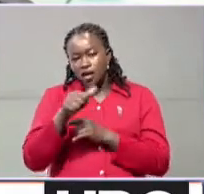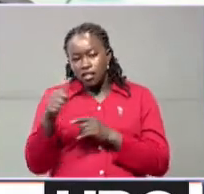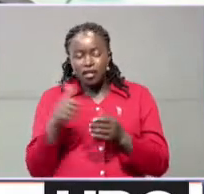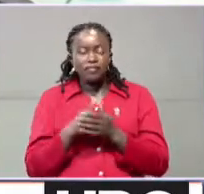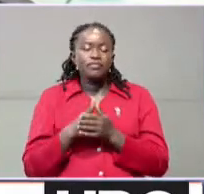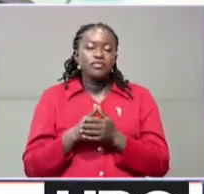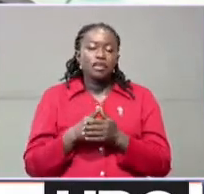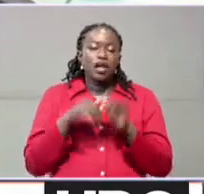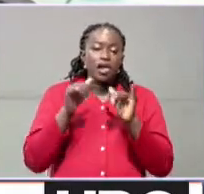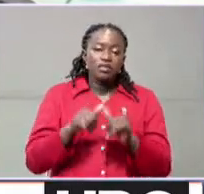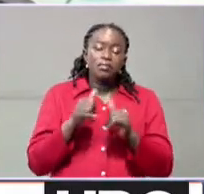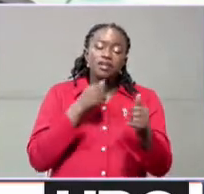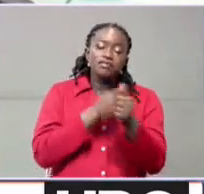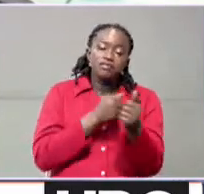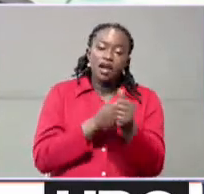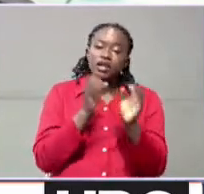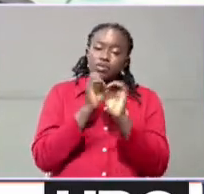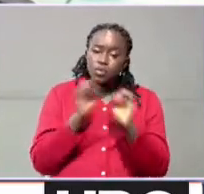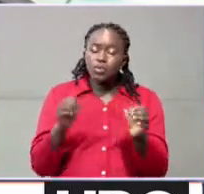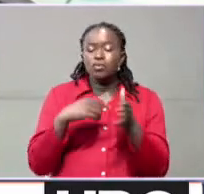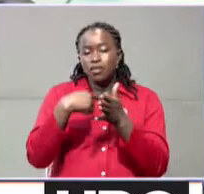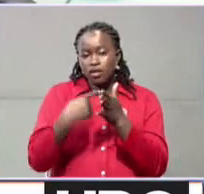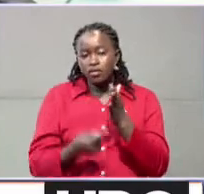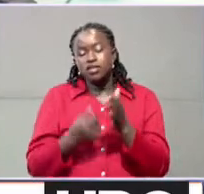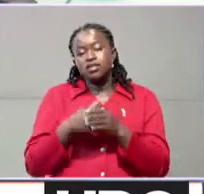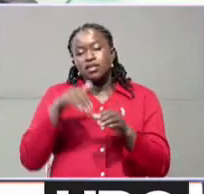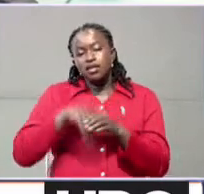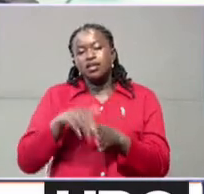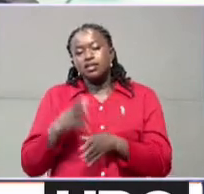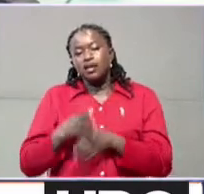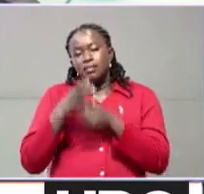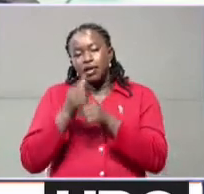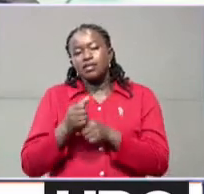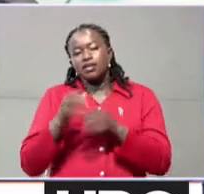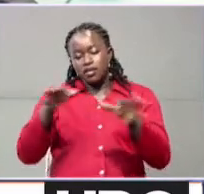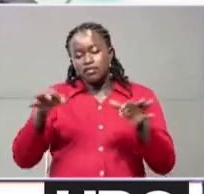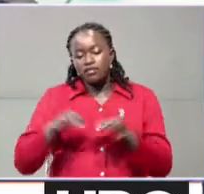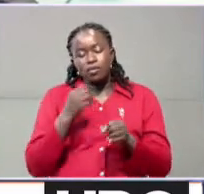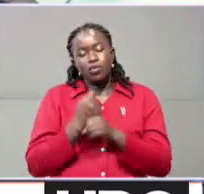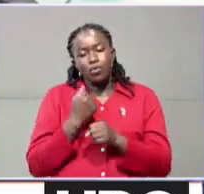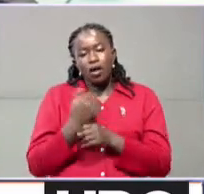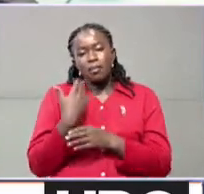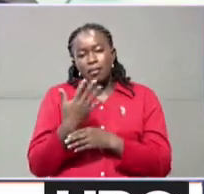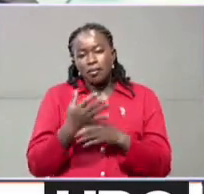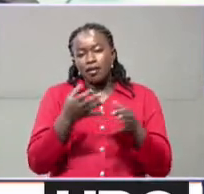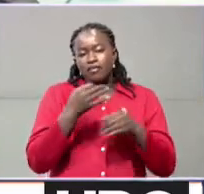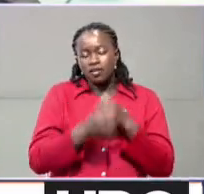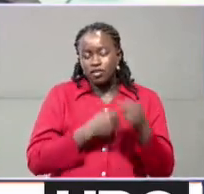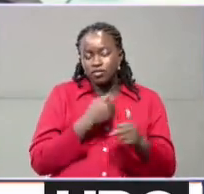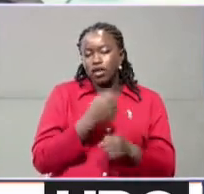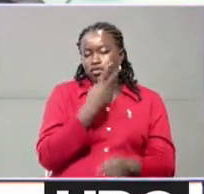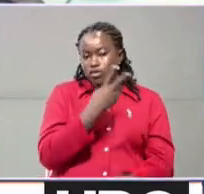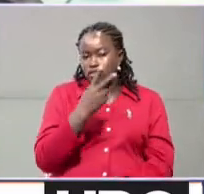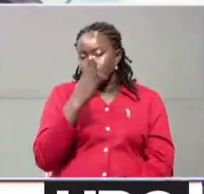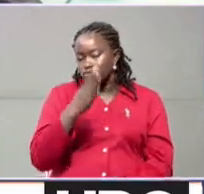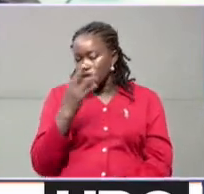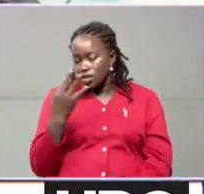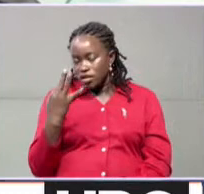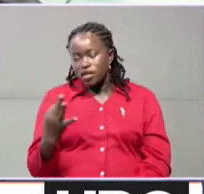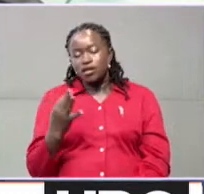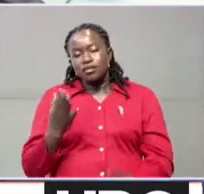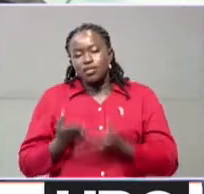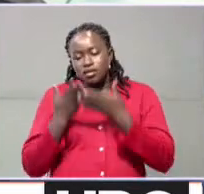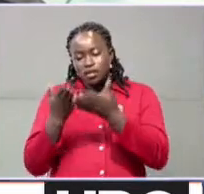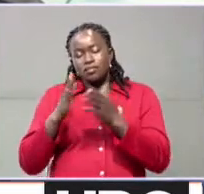remain unfunded priorities in the budget framework paper for finance year 2022-2023 presented to parliament